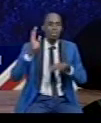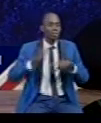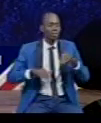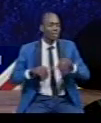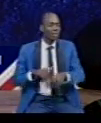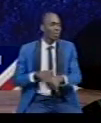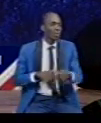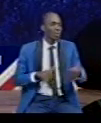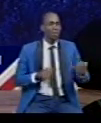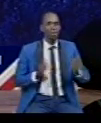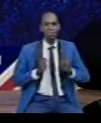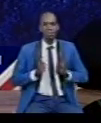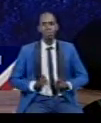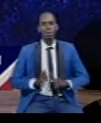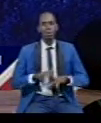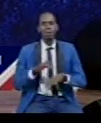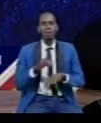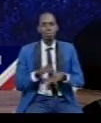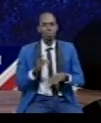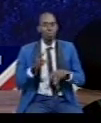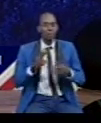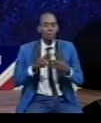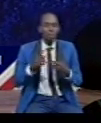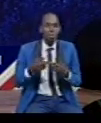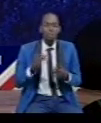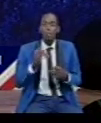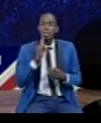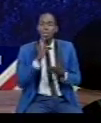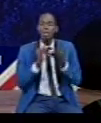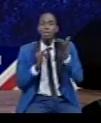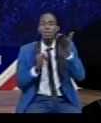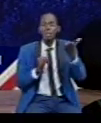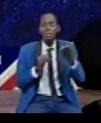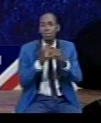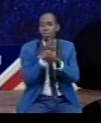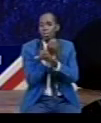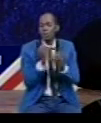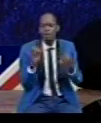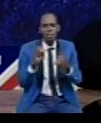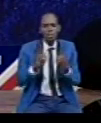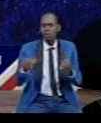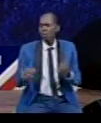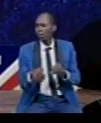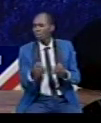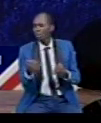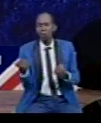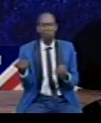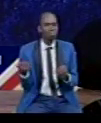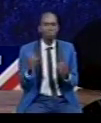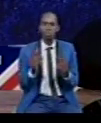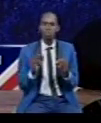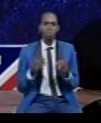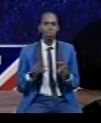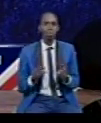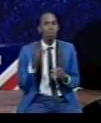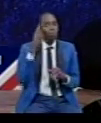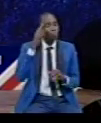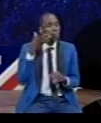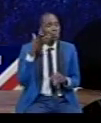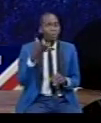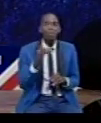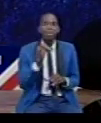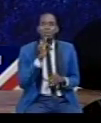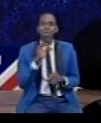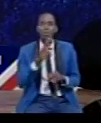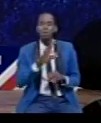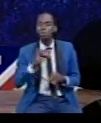any man on earth. Neither is there salvation in any other, for there is none